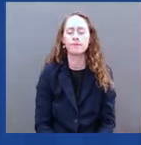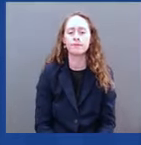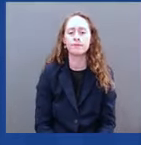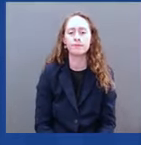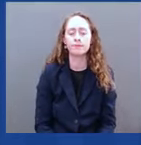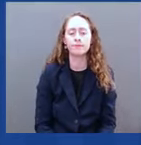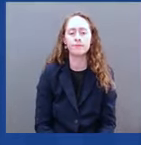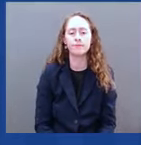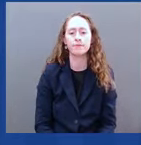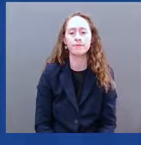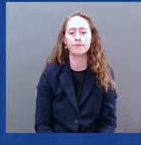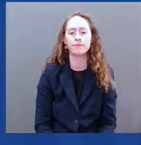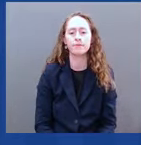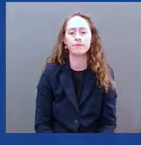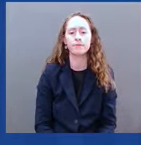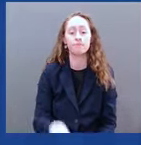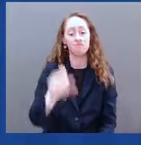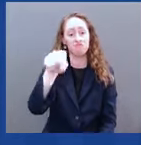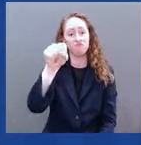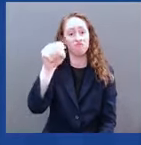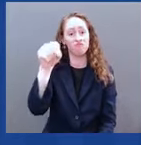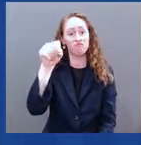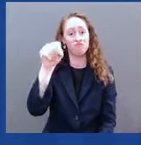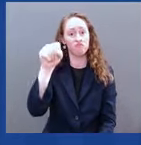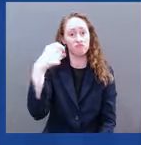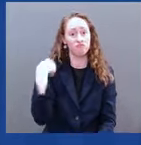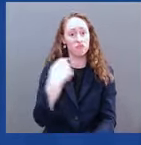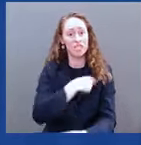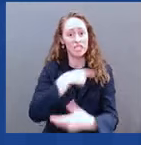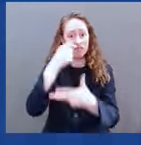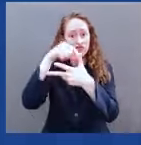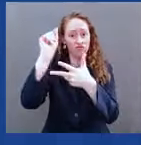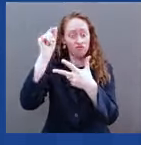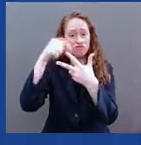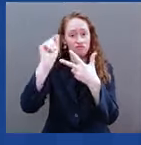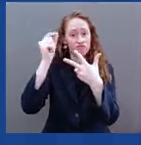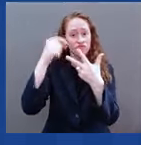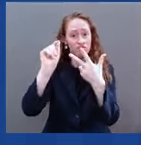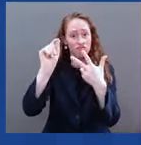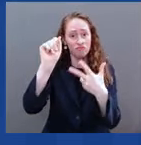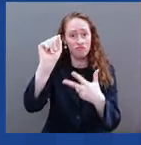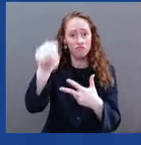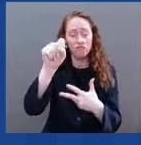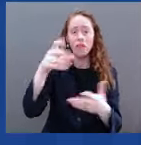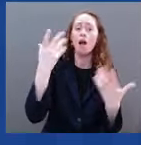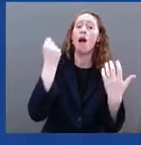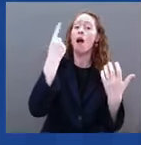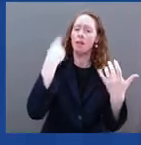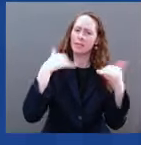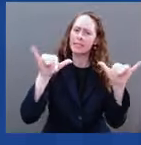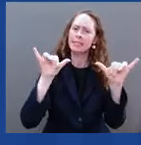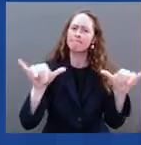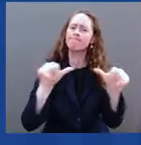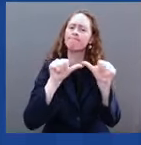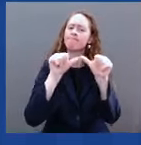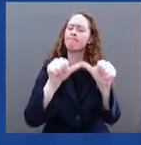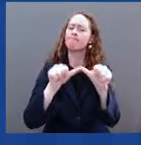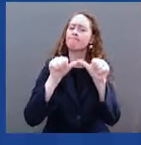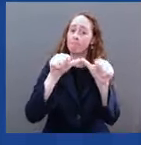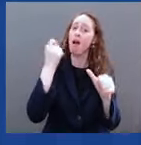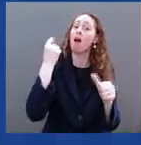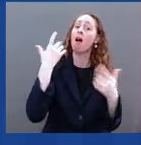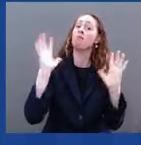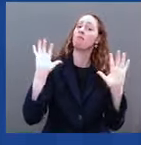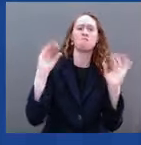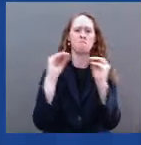to sustain those efforts and to build on them. The United States is committed to provide over $2 billion